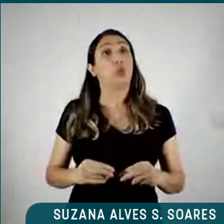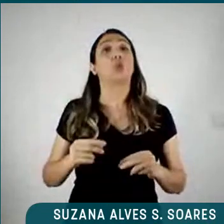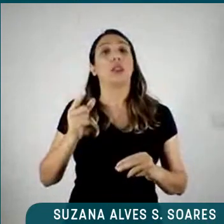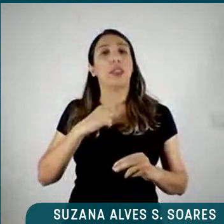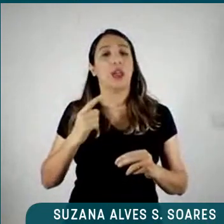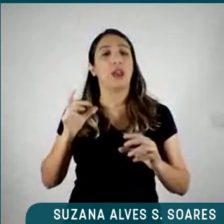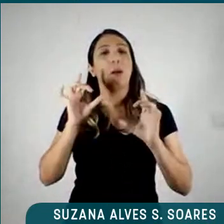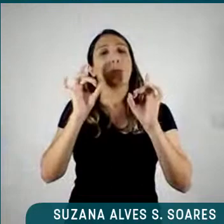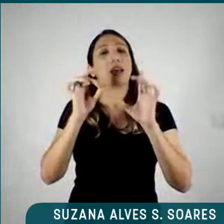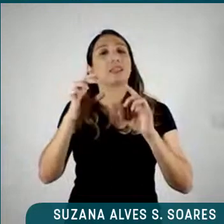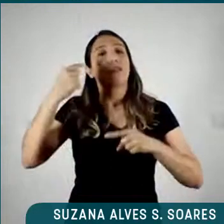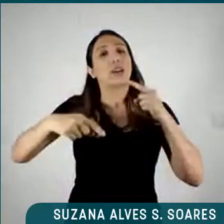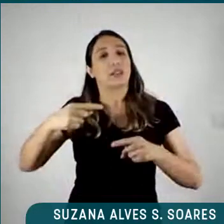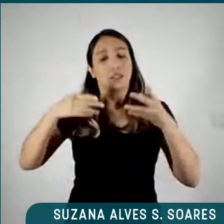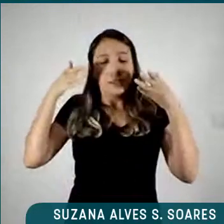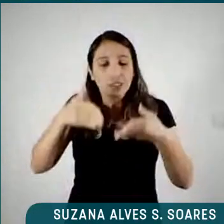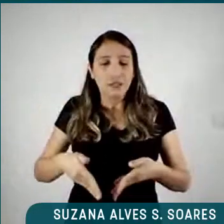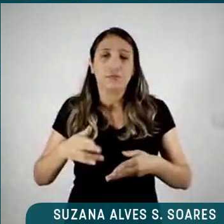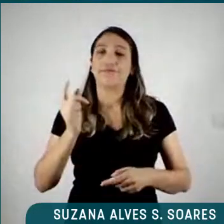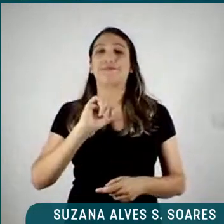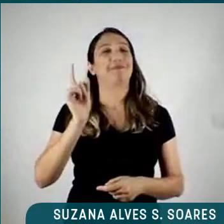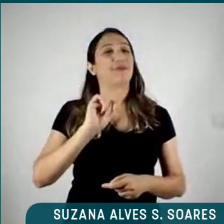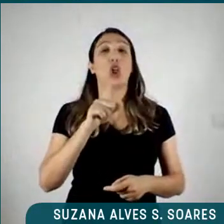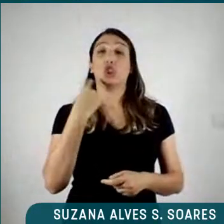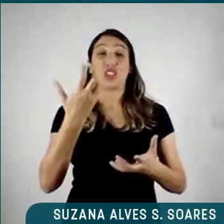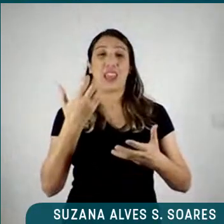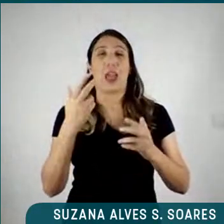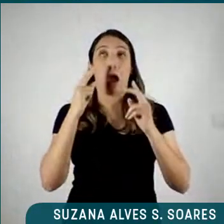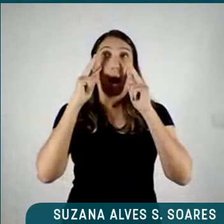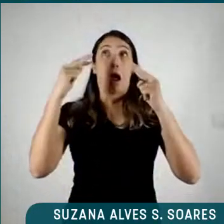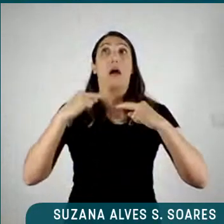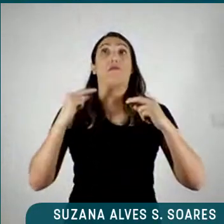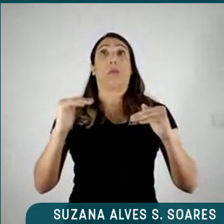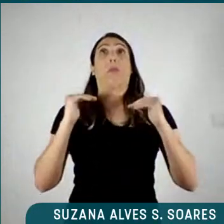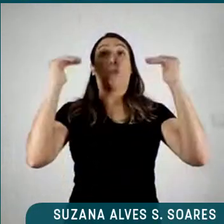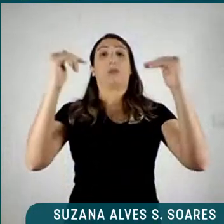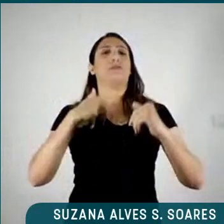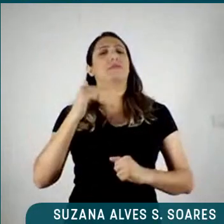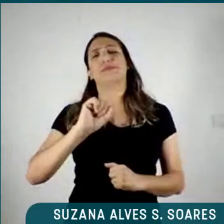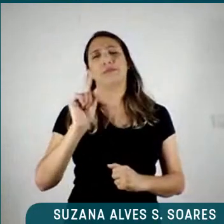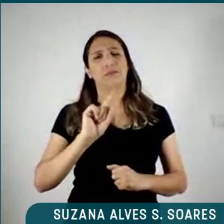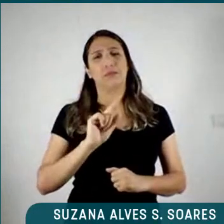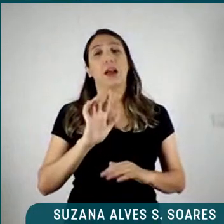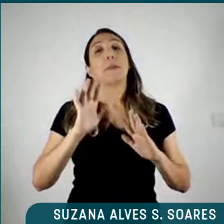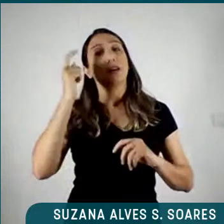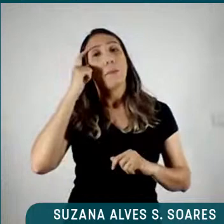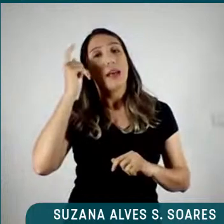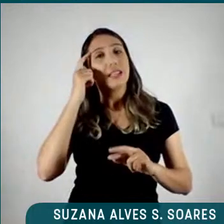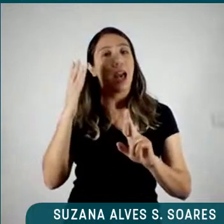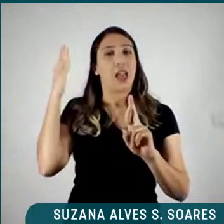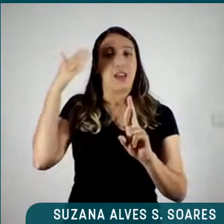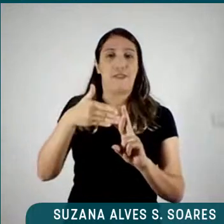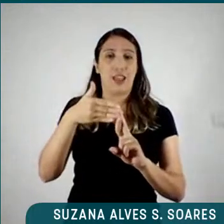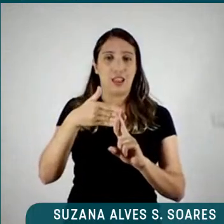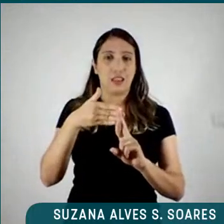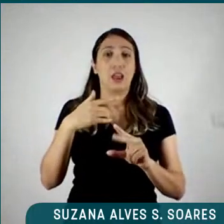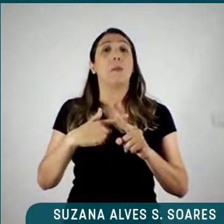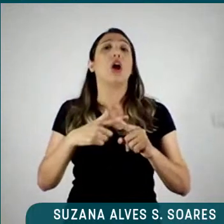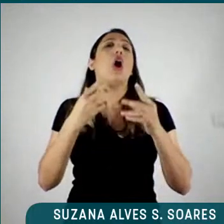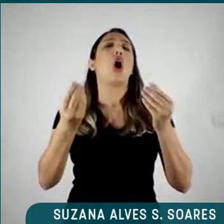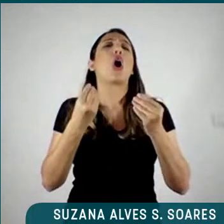realities. And it is not in all states that we have a policy, an LGBT